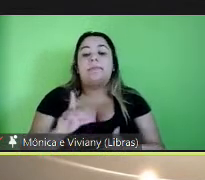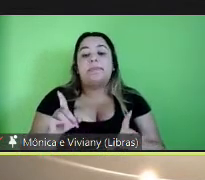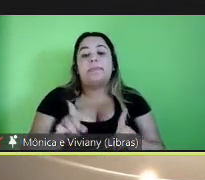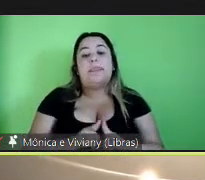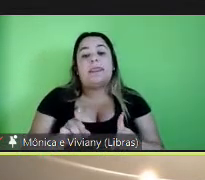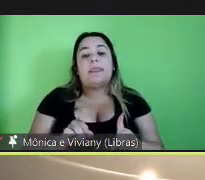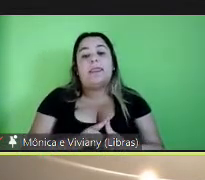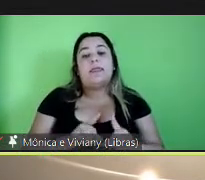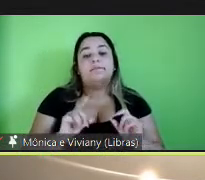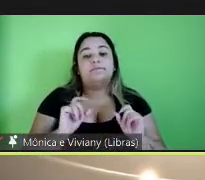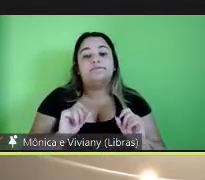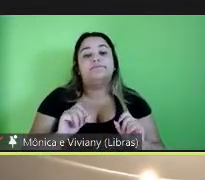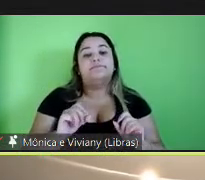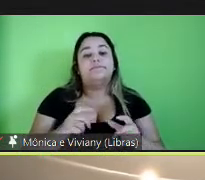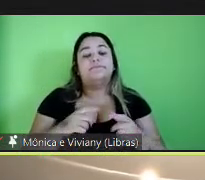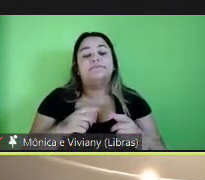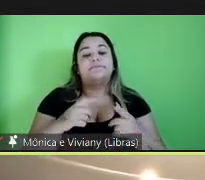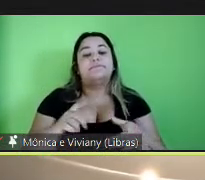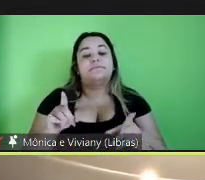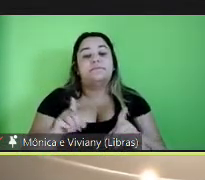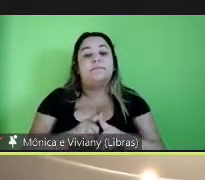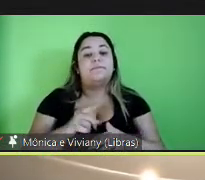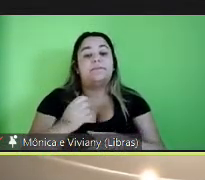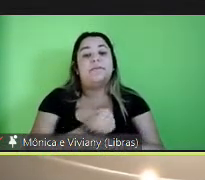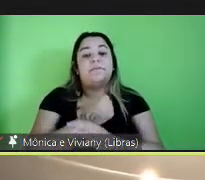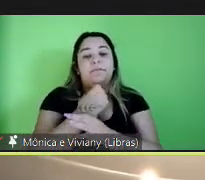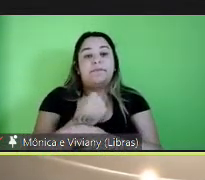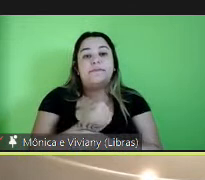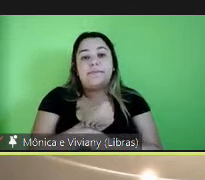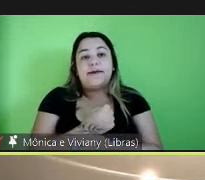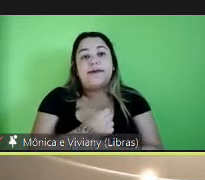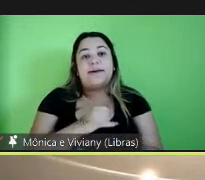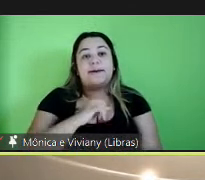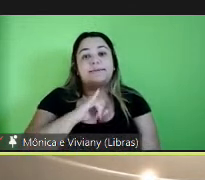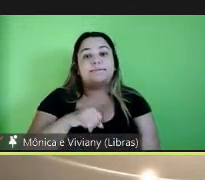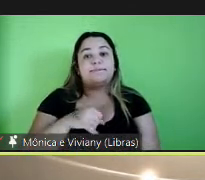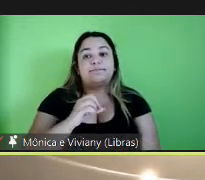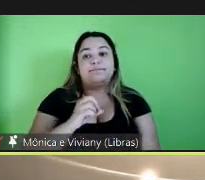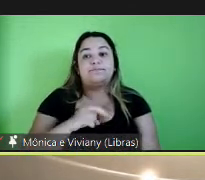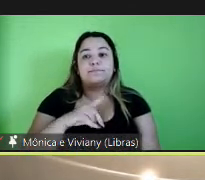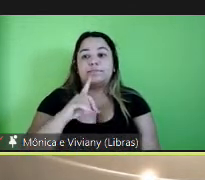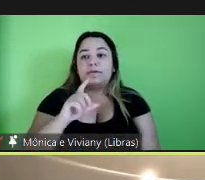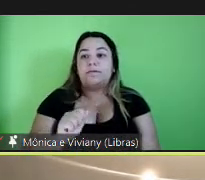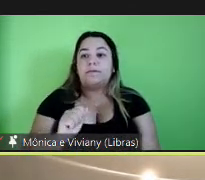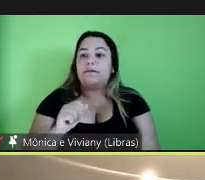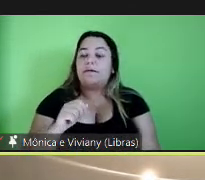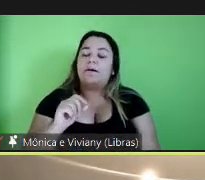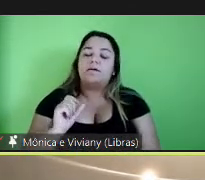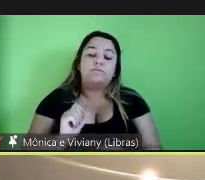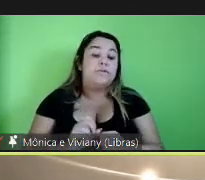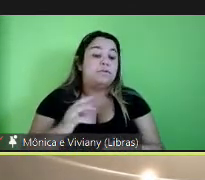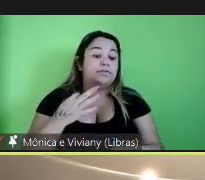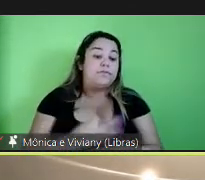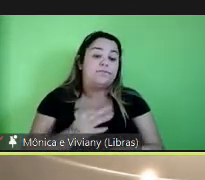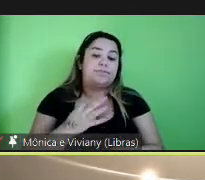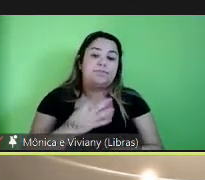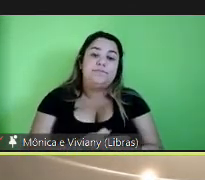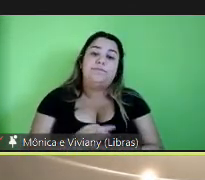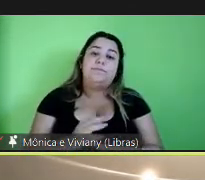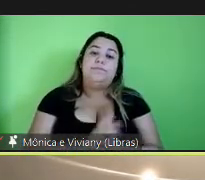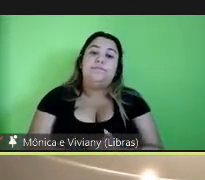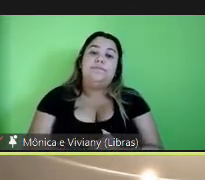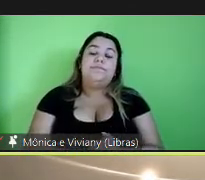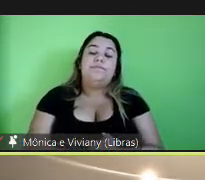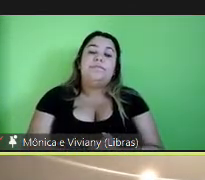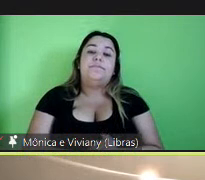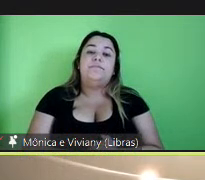the whole system journey, and maybe to test out some of the innovative ideas that we had within that as well. So I think